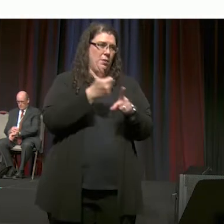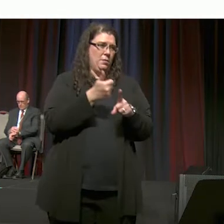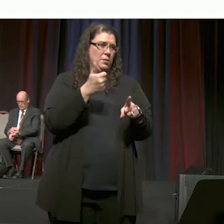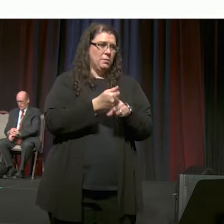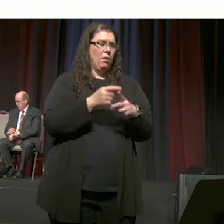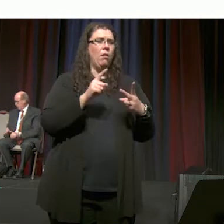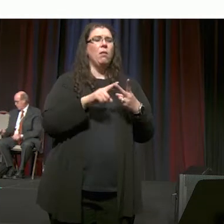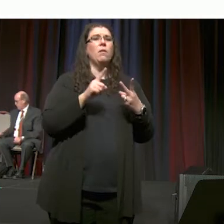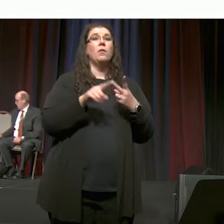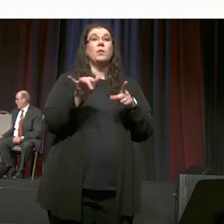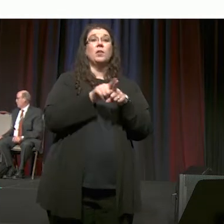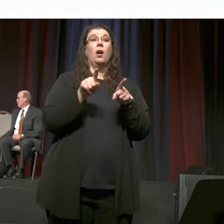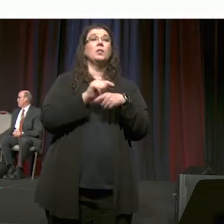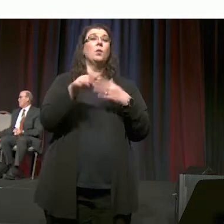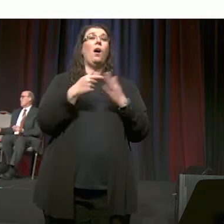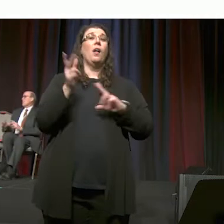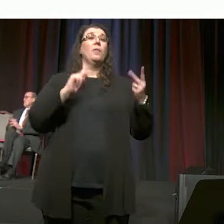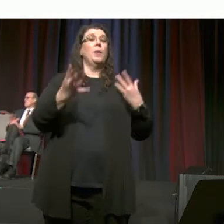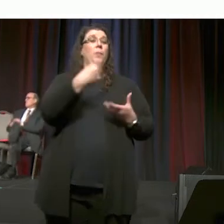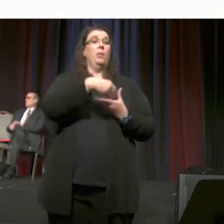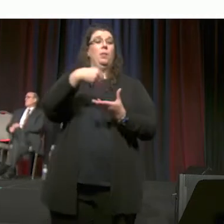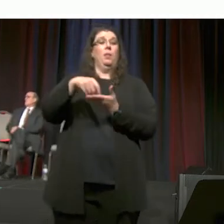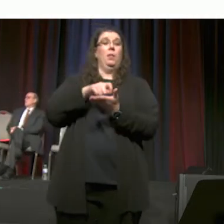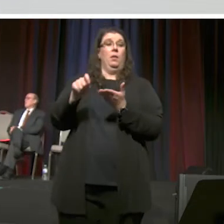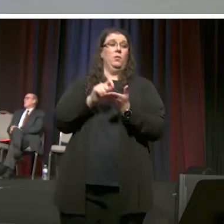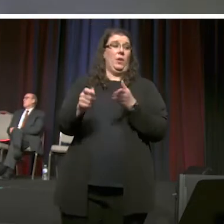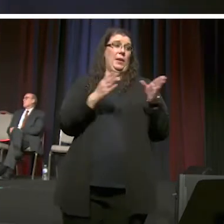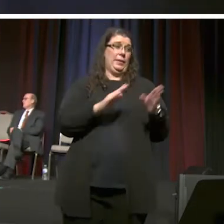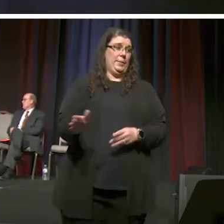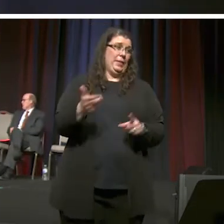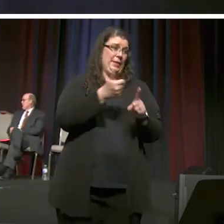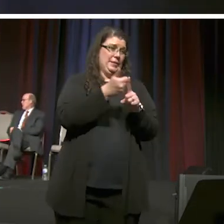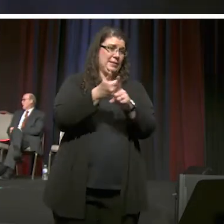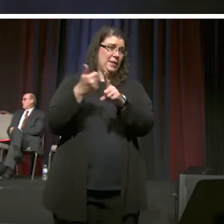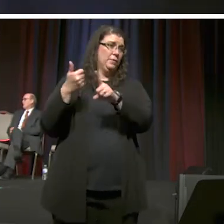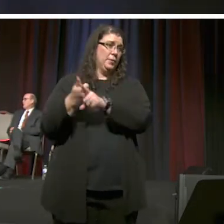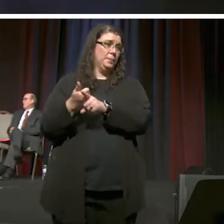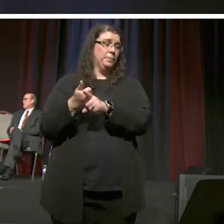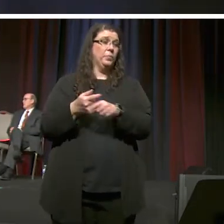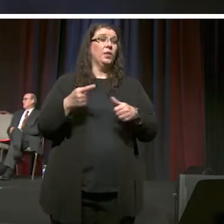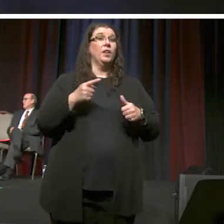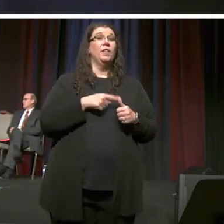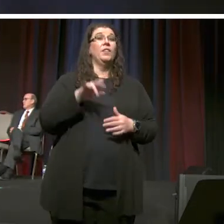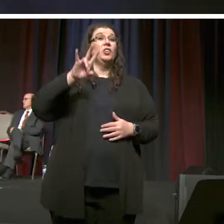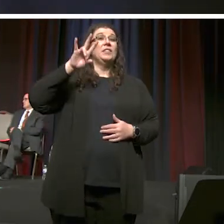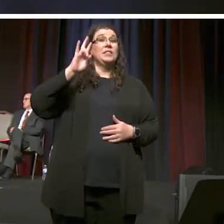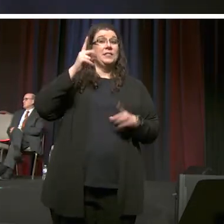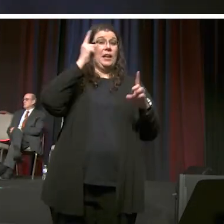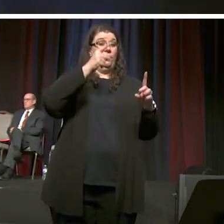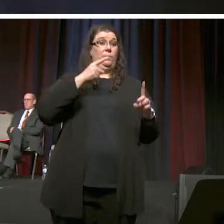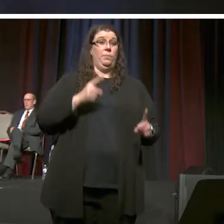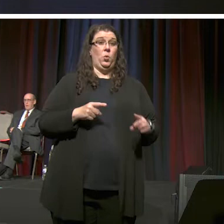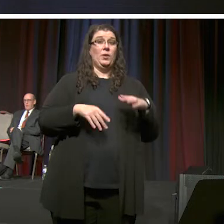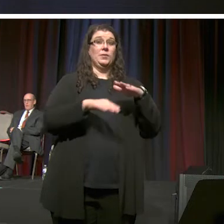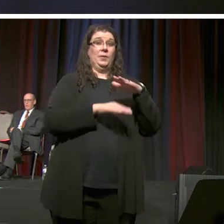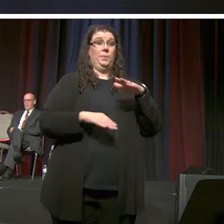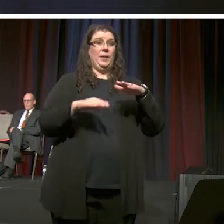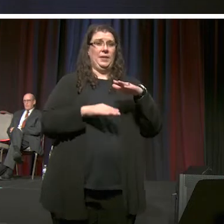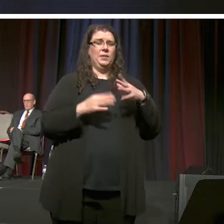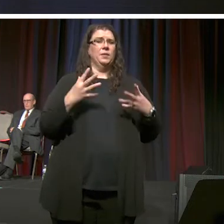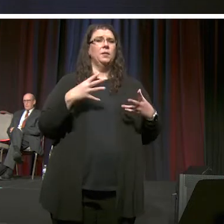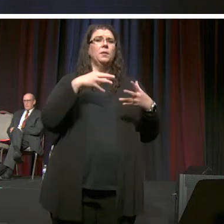the authors of the plan as well. The first 7 points of the basic provision